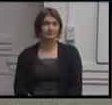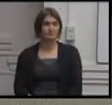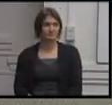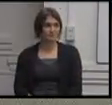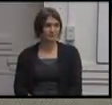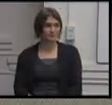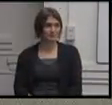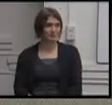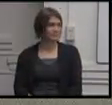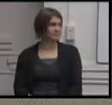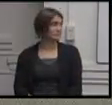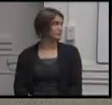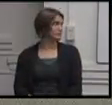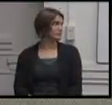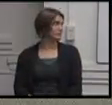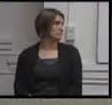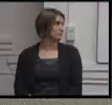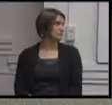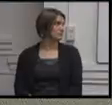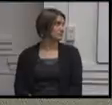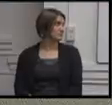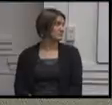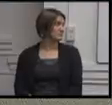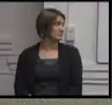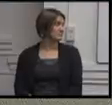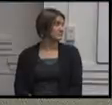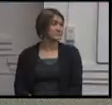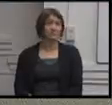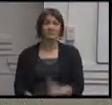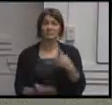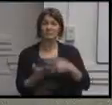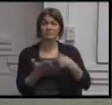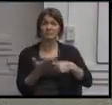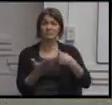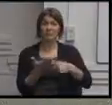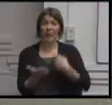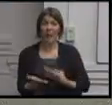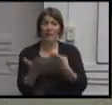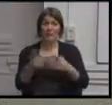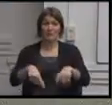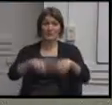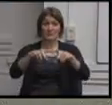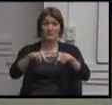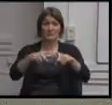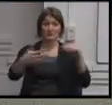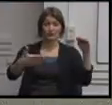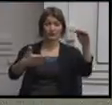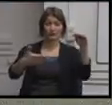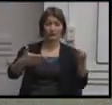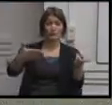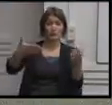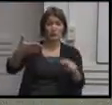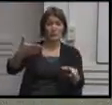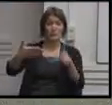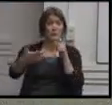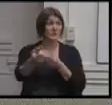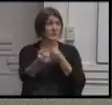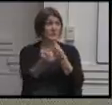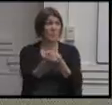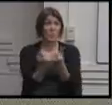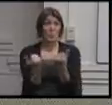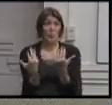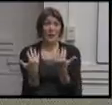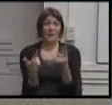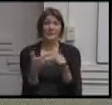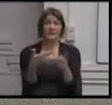Do we have to vote on the table? Yeah. Is there any discussion on that motion to table? All right, all those in favor